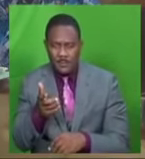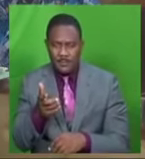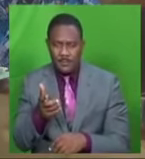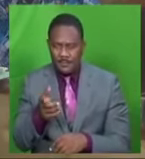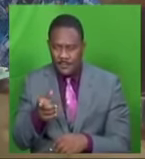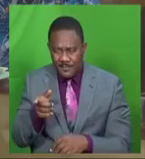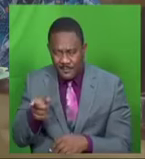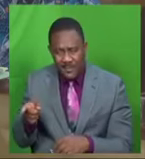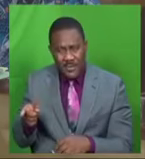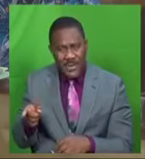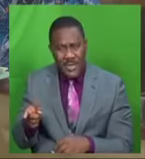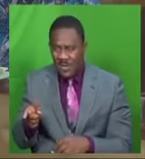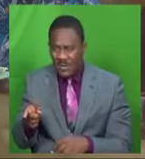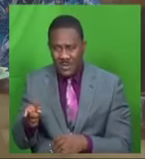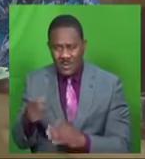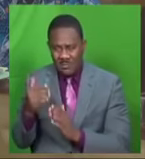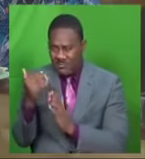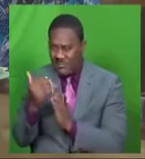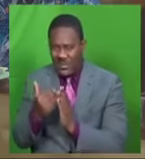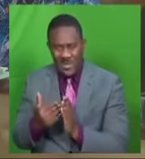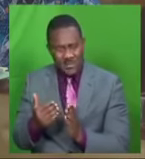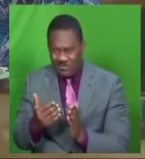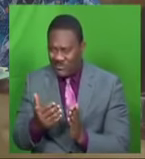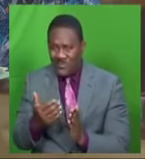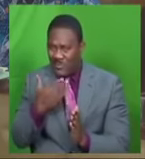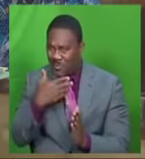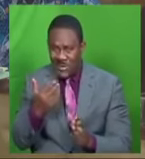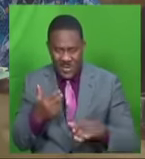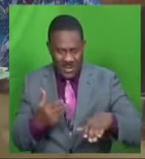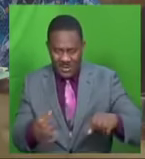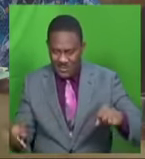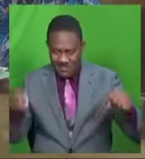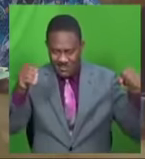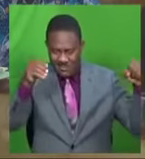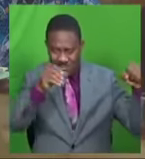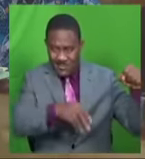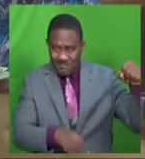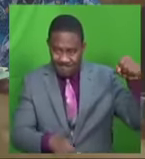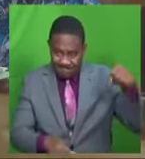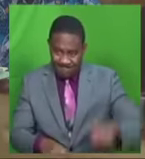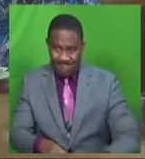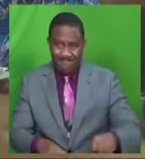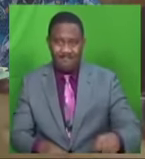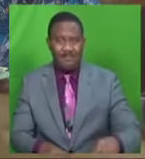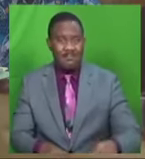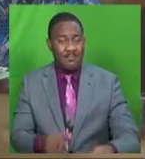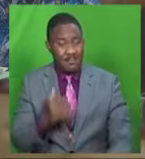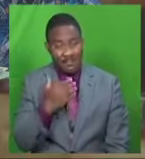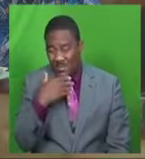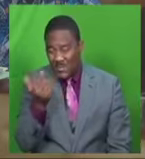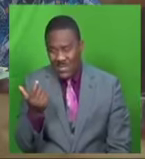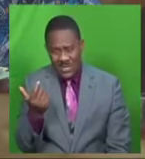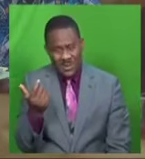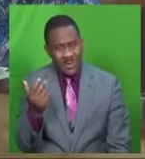belongs to the dustbin. Oh, it doesn't belong here because it doesn't carry any good message to the people of Ghana.